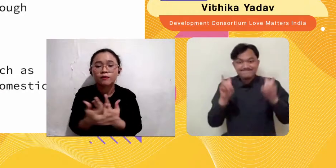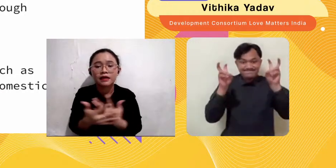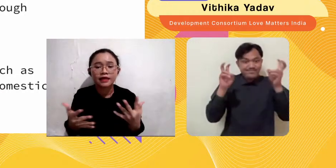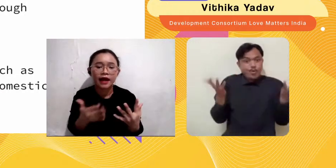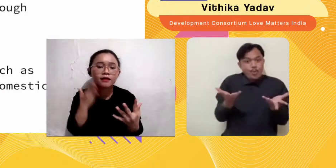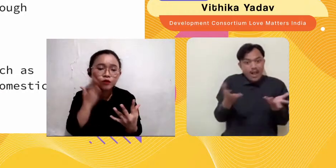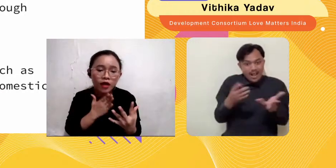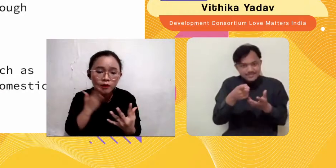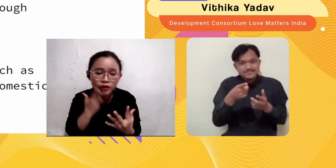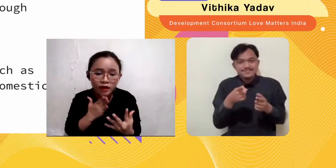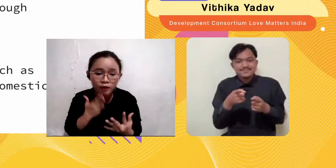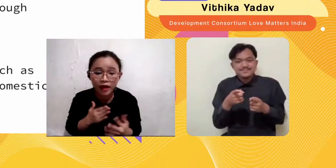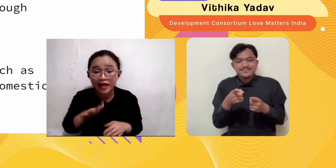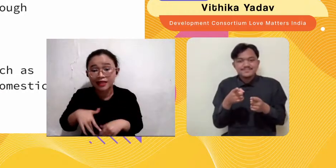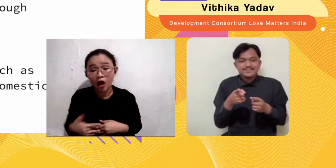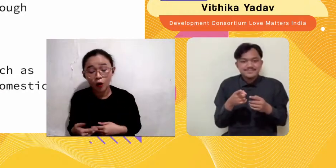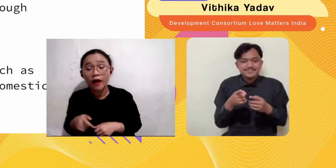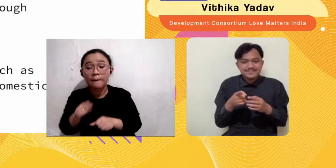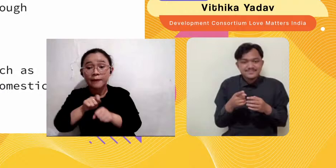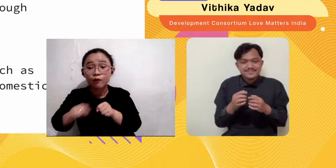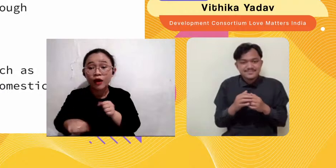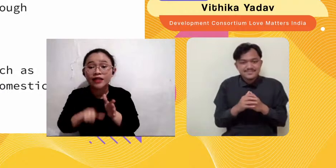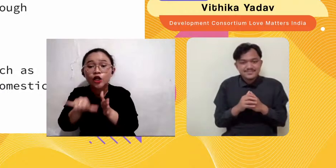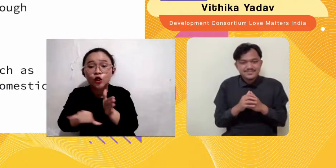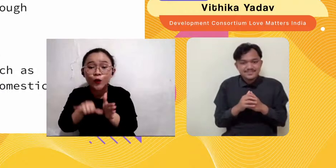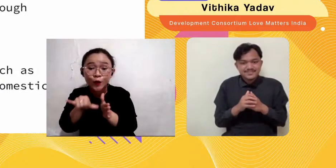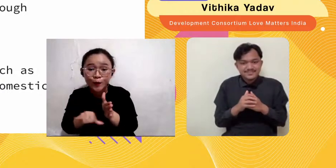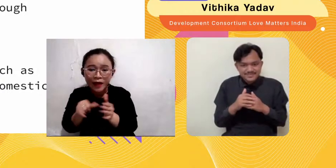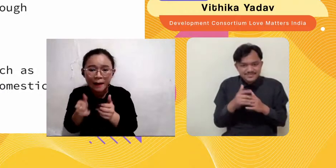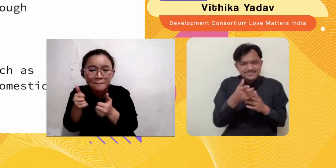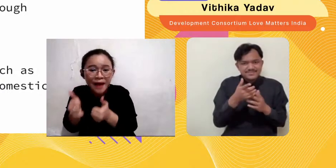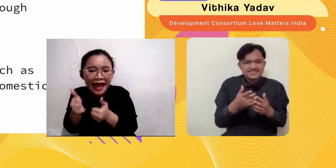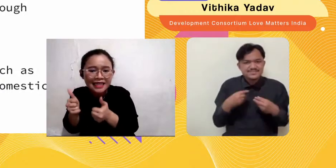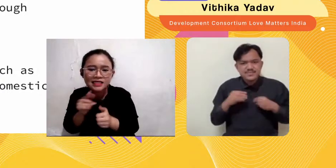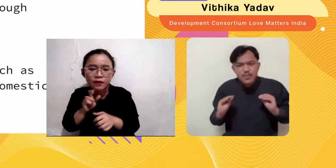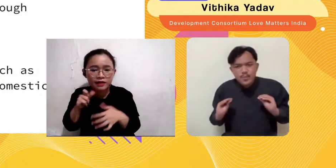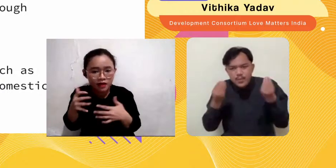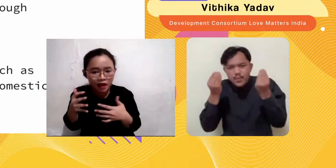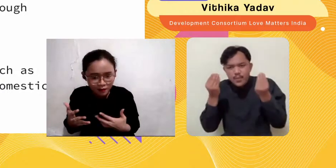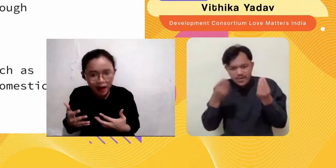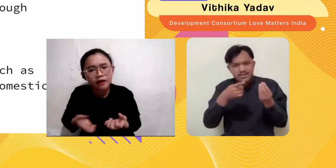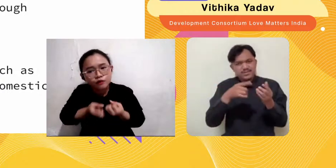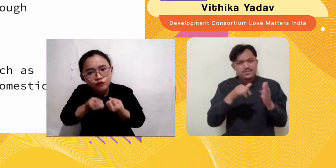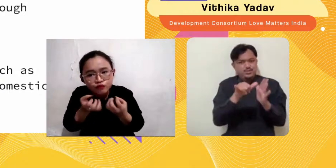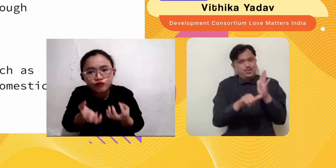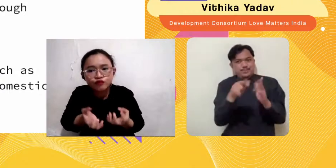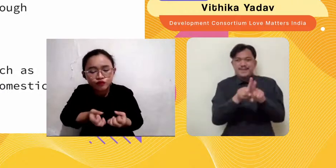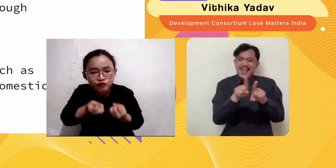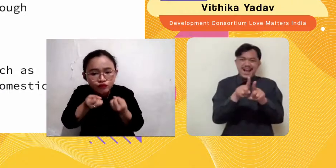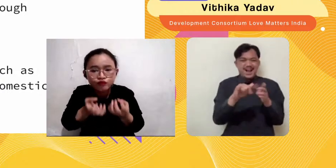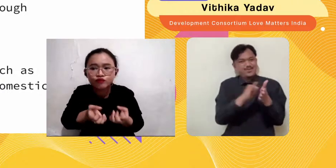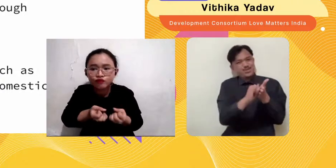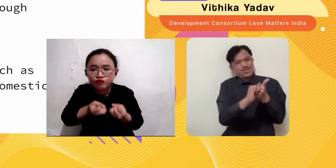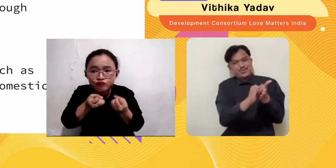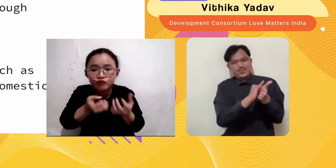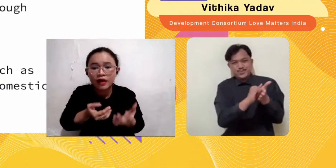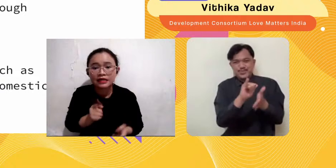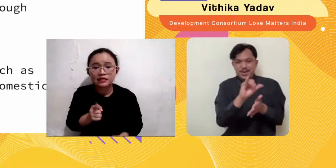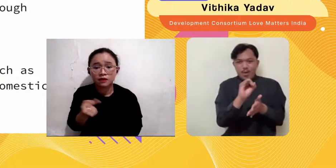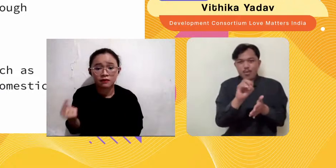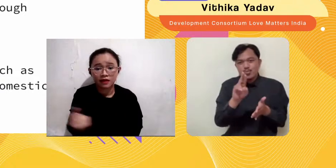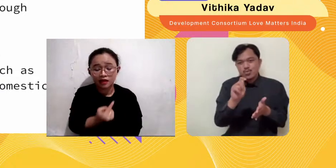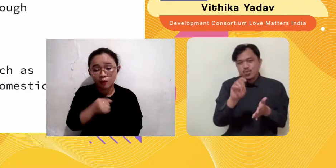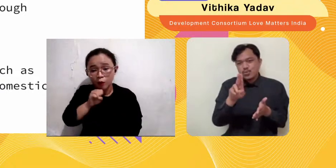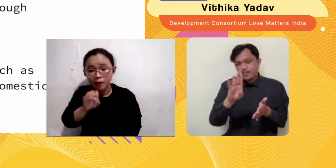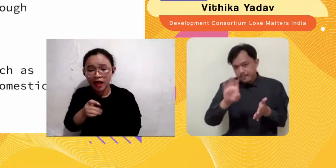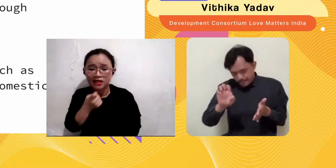on YouTube through their channel. Which I think is extremely important, because when we talk about CSE, when we talk about digital spaces and